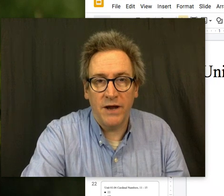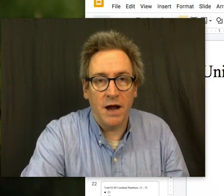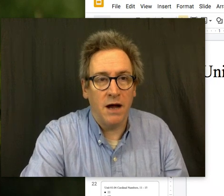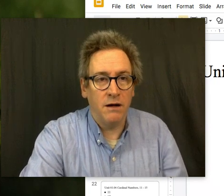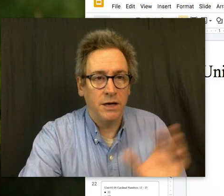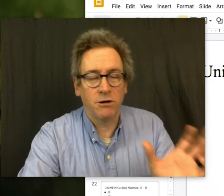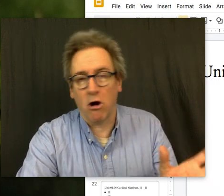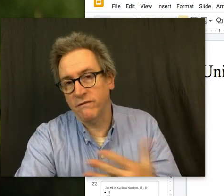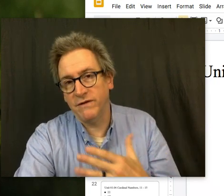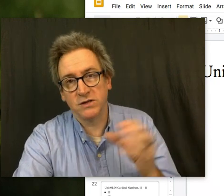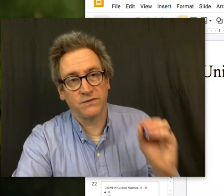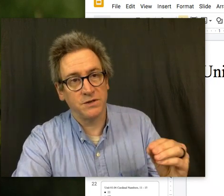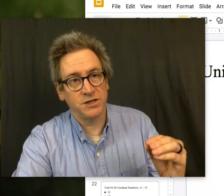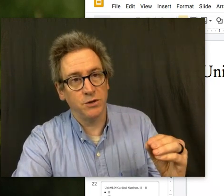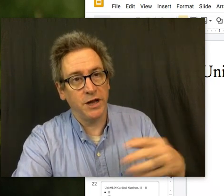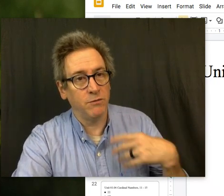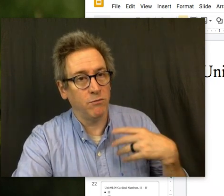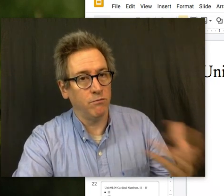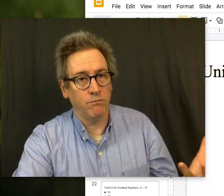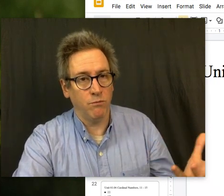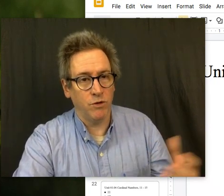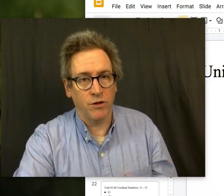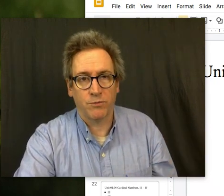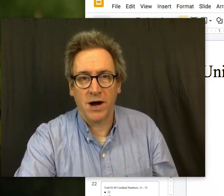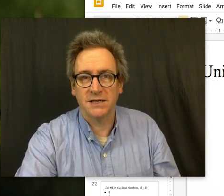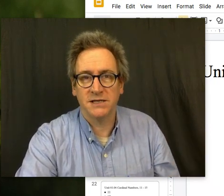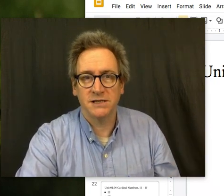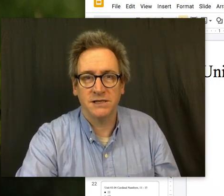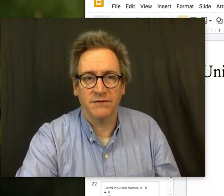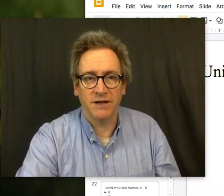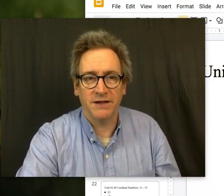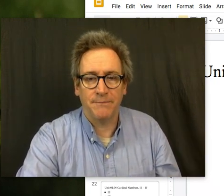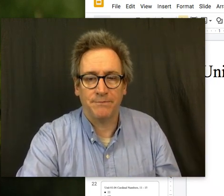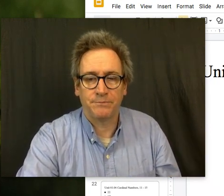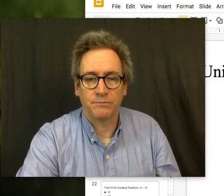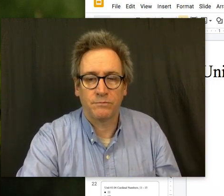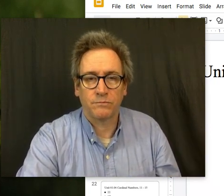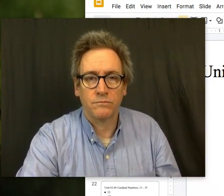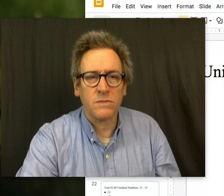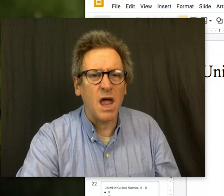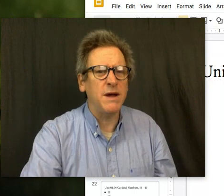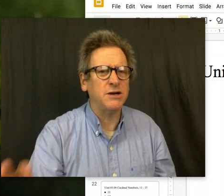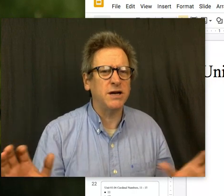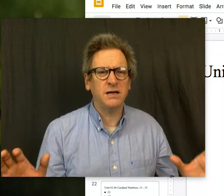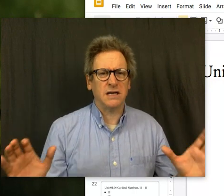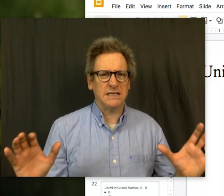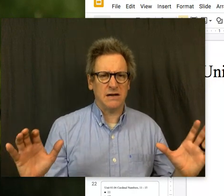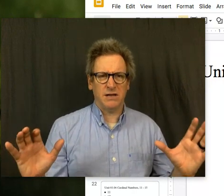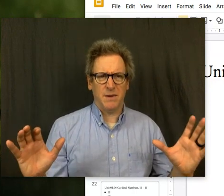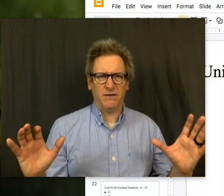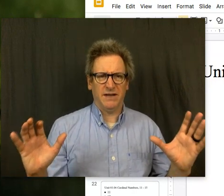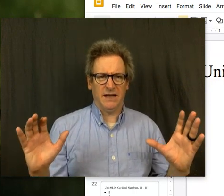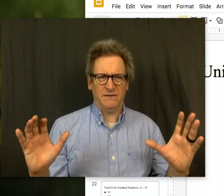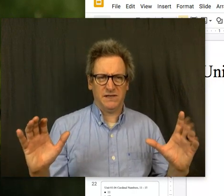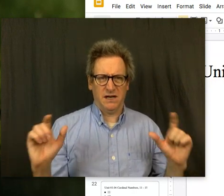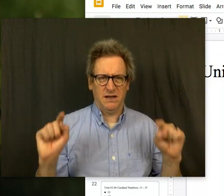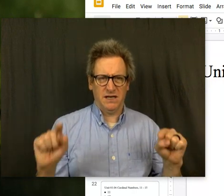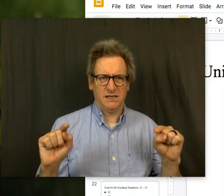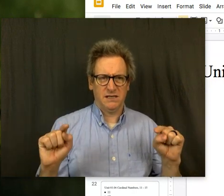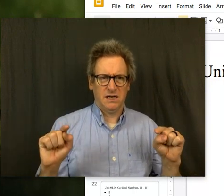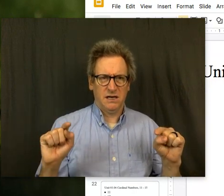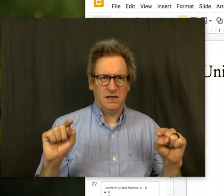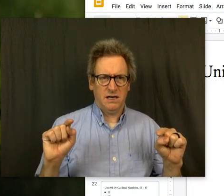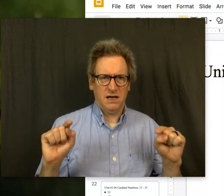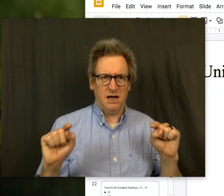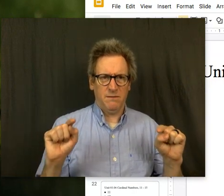And then here are all the videos from this unit with all the practices and stuff like that. I tried to cut down the amount of GIFs on